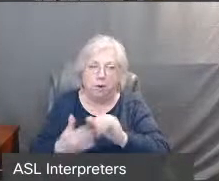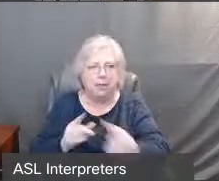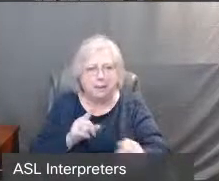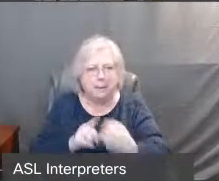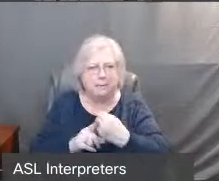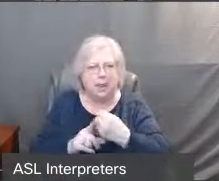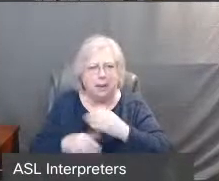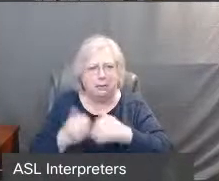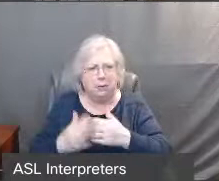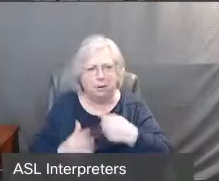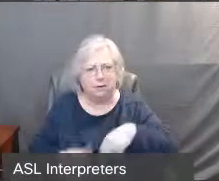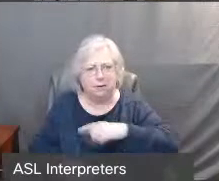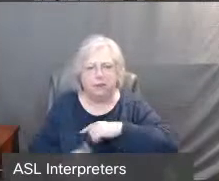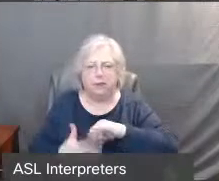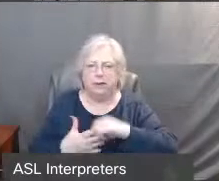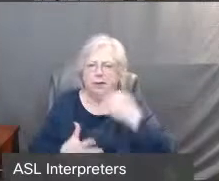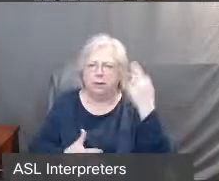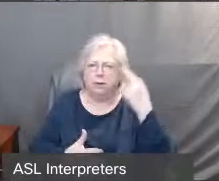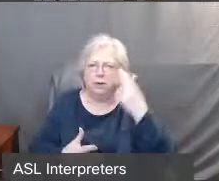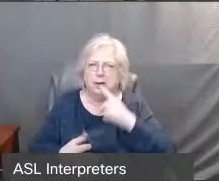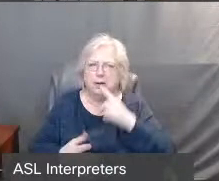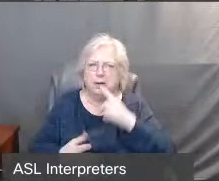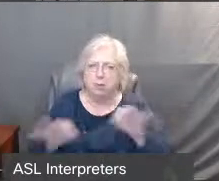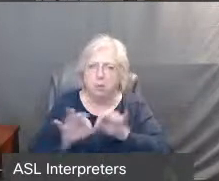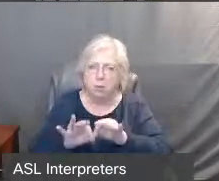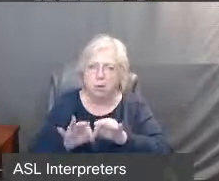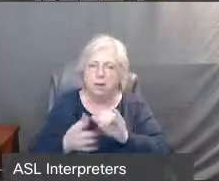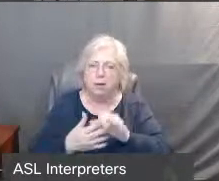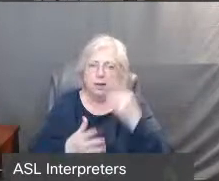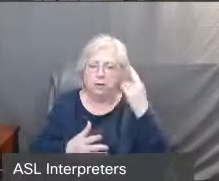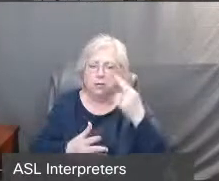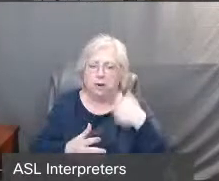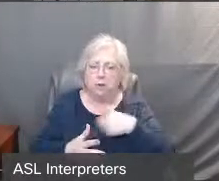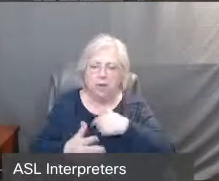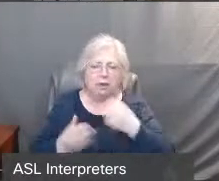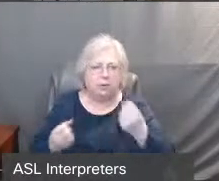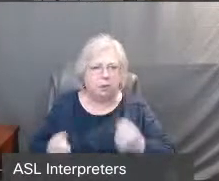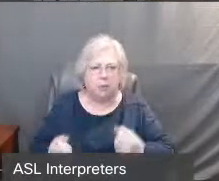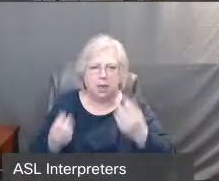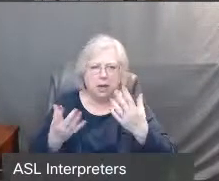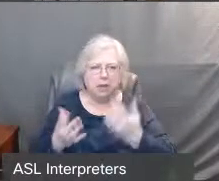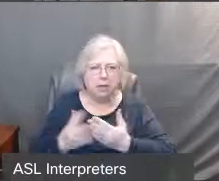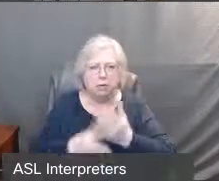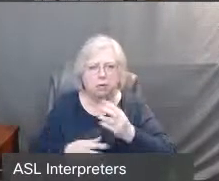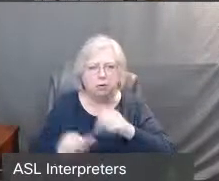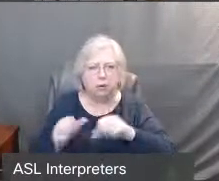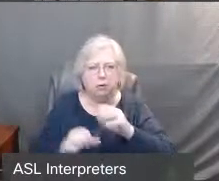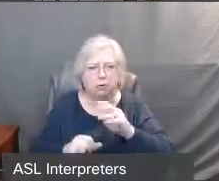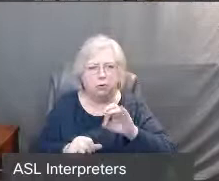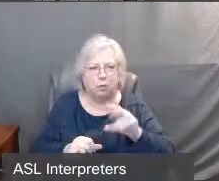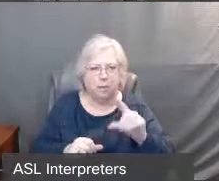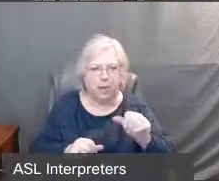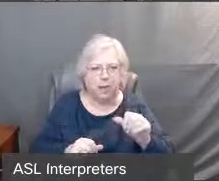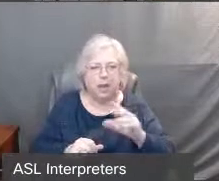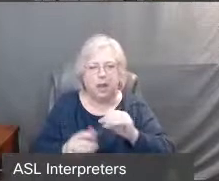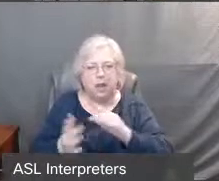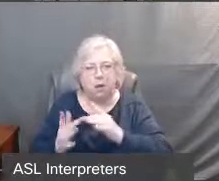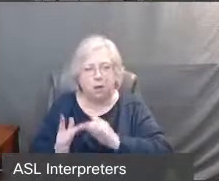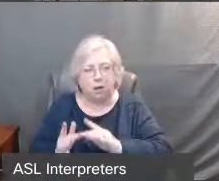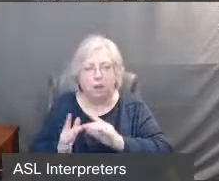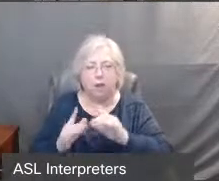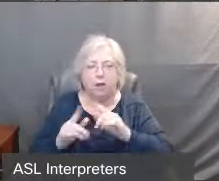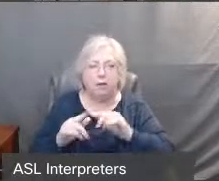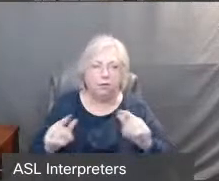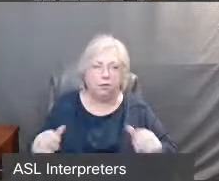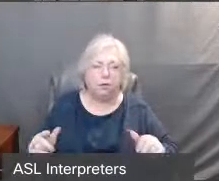us. And that's why it's important to us, and that's why we have so many through social media and online and so forth that are opposed to this, because we see